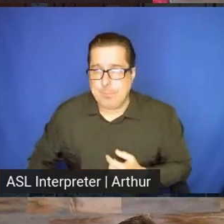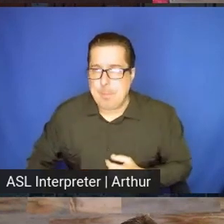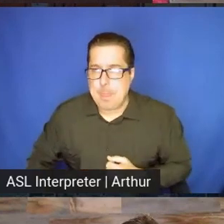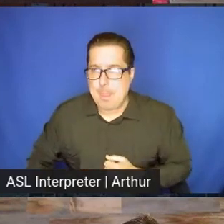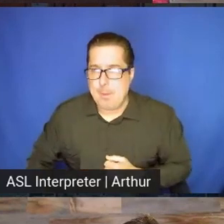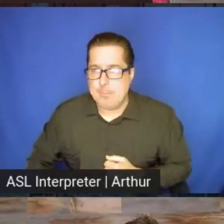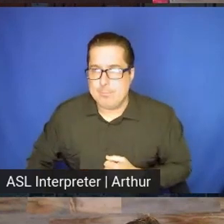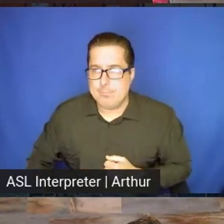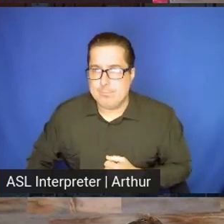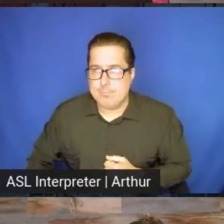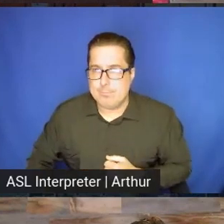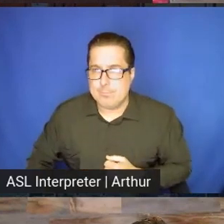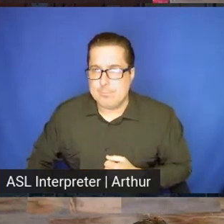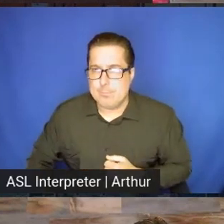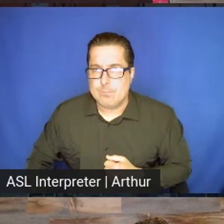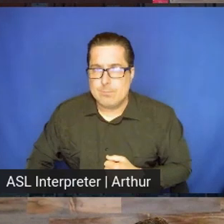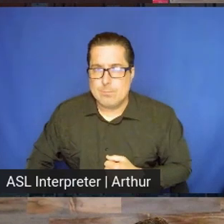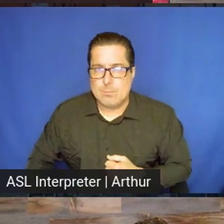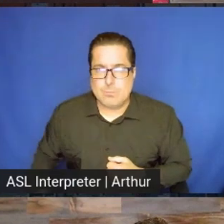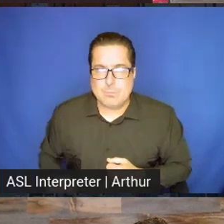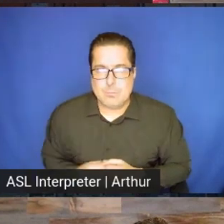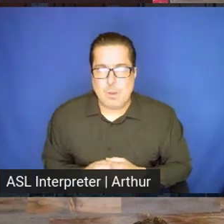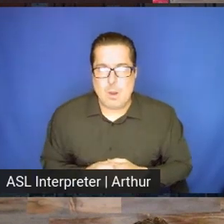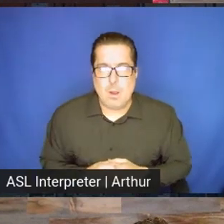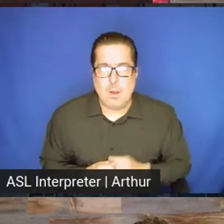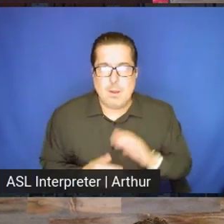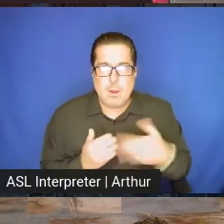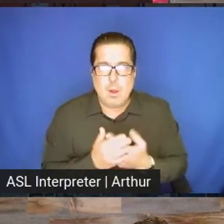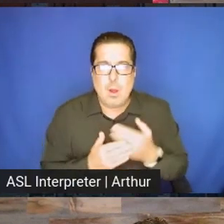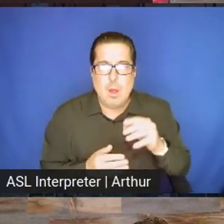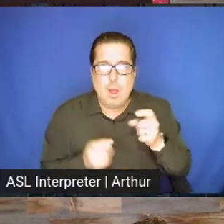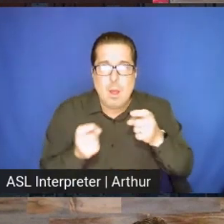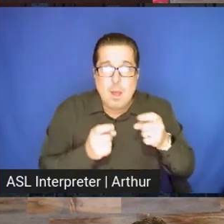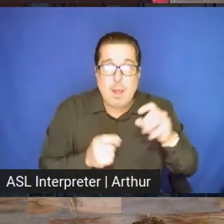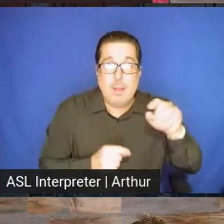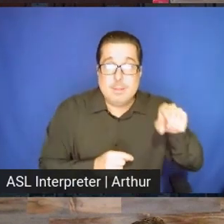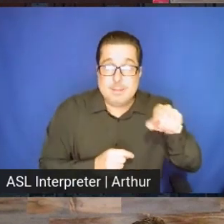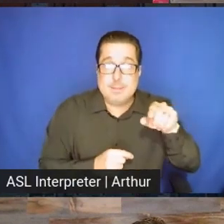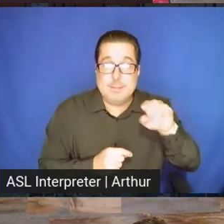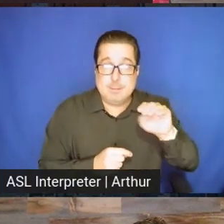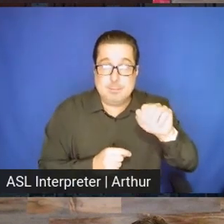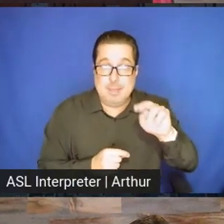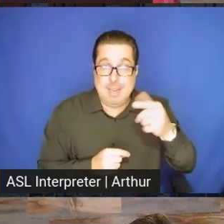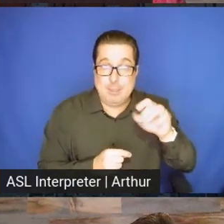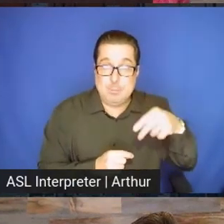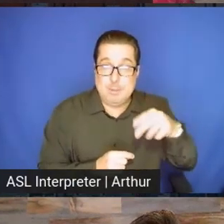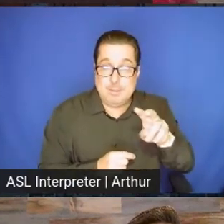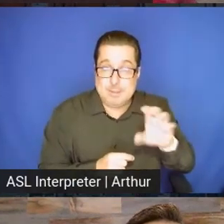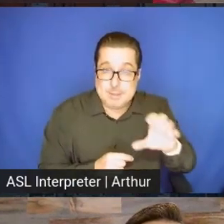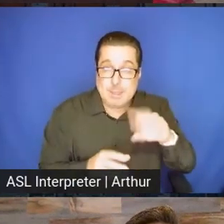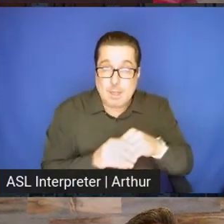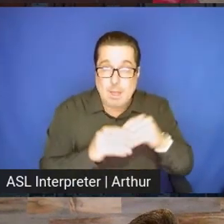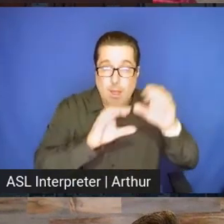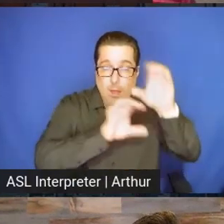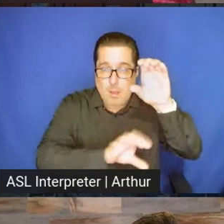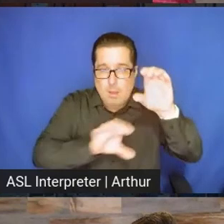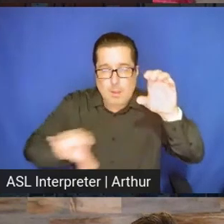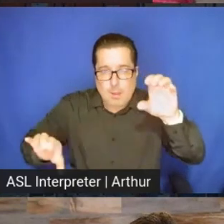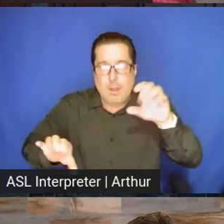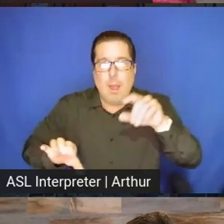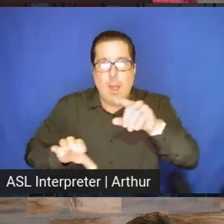in a managed VPC versus all of your workloads and hence the nodes, the entire data plane is in your own